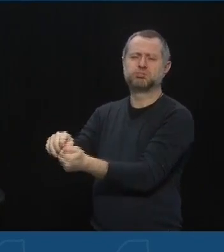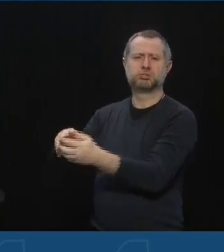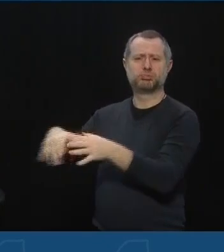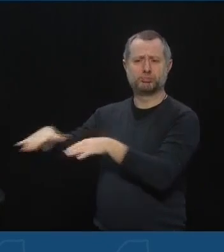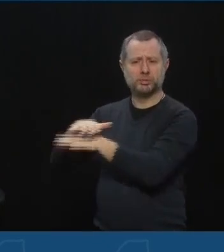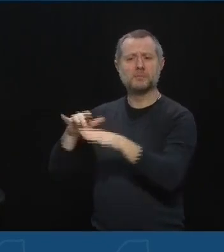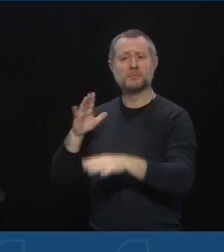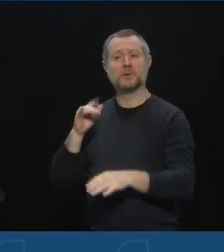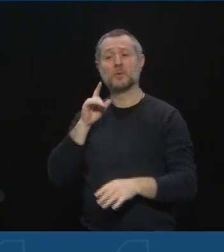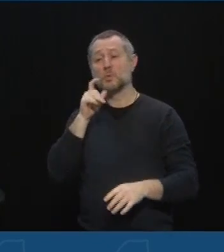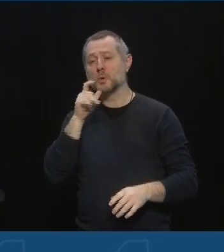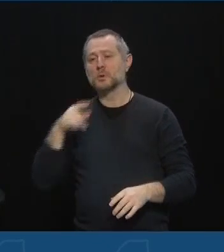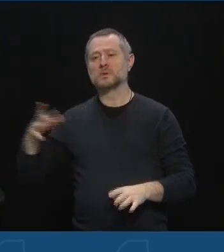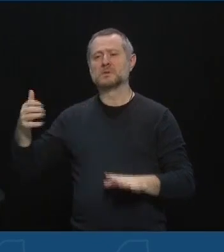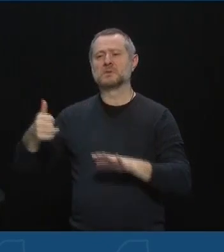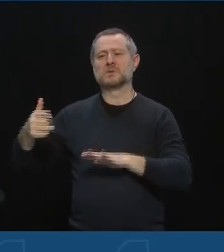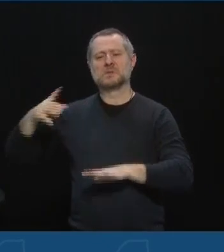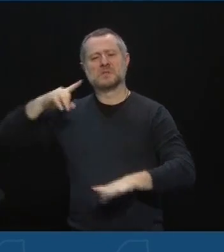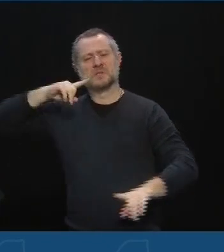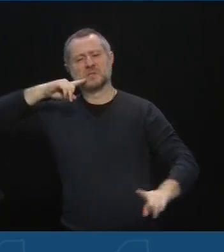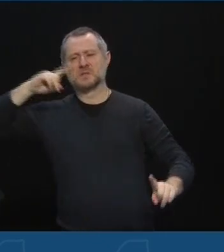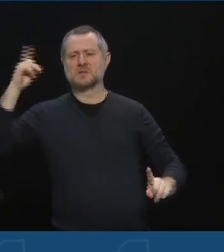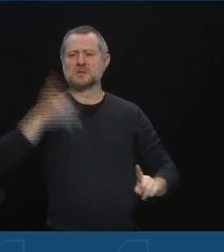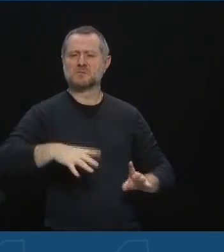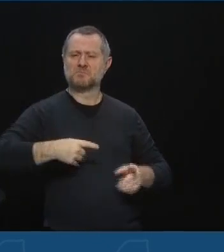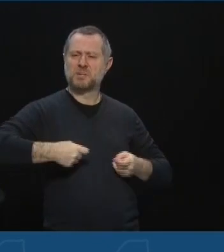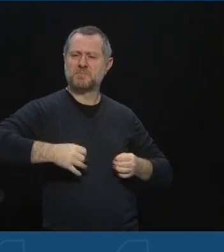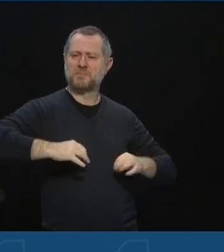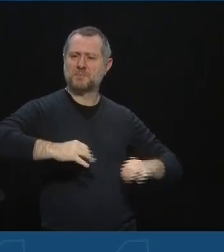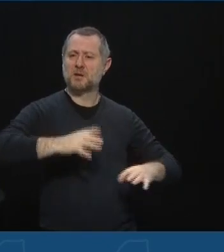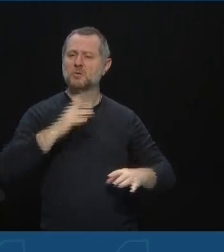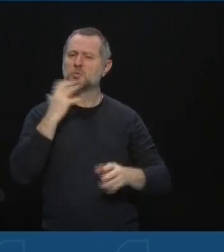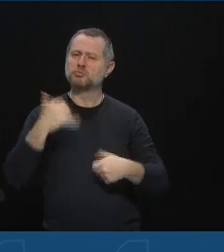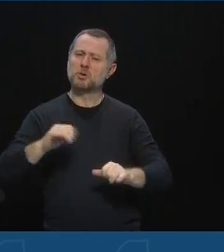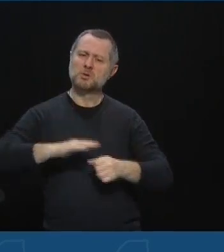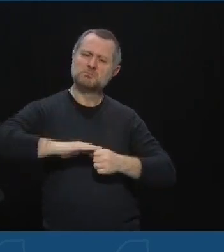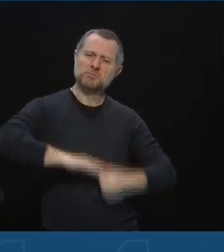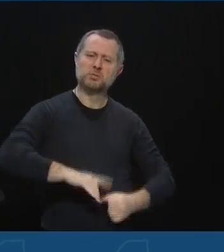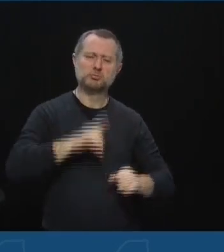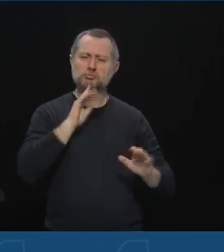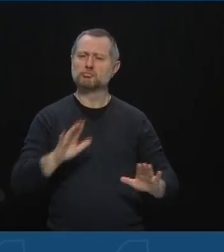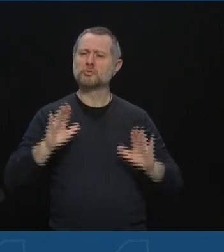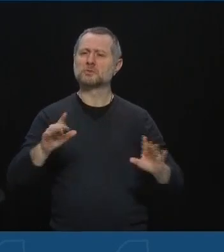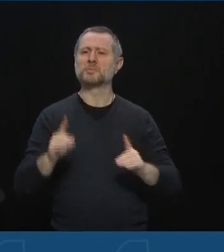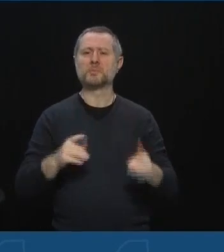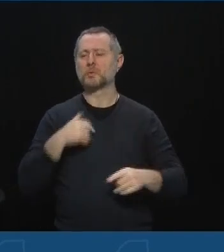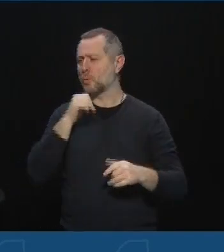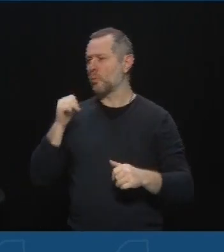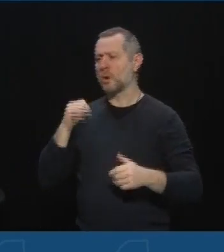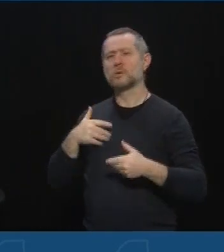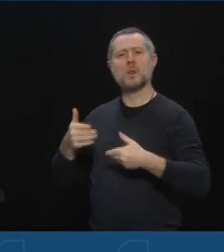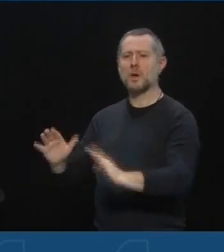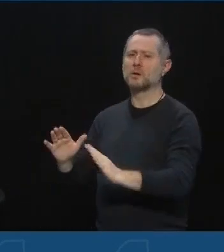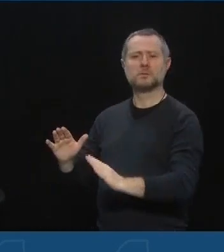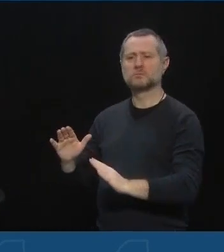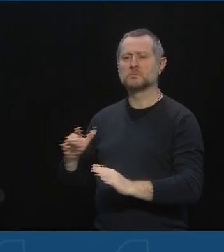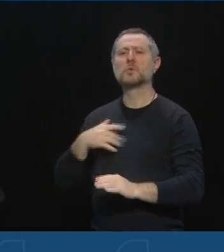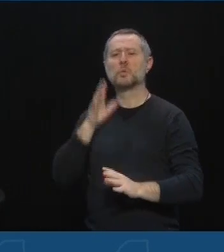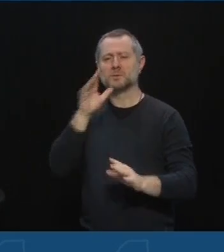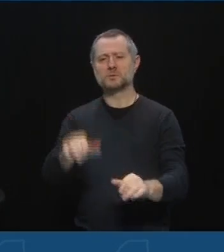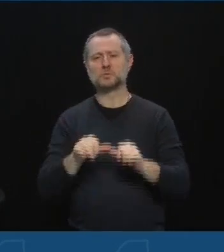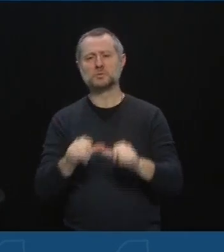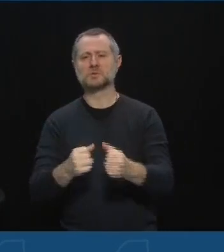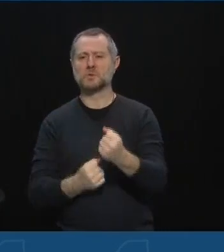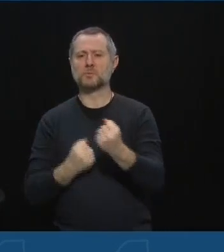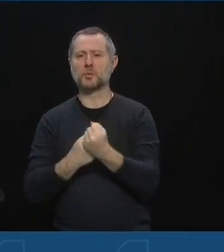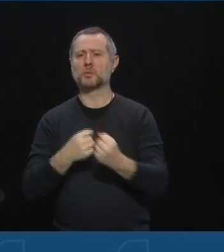dictators and people who want to just subjugate the great people of this country. We will not let that happen. We will continue to stand with all of you,